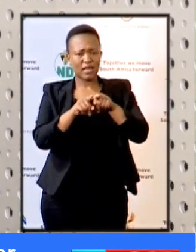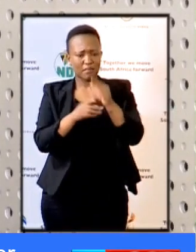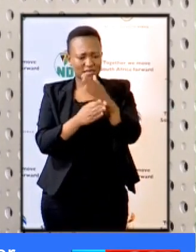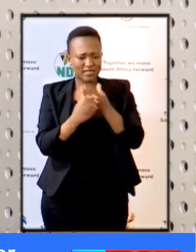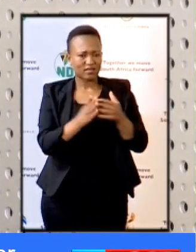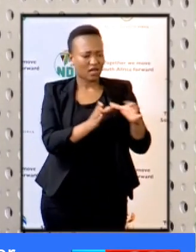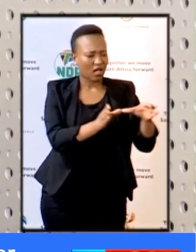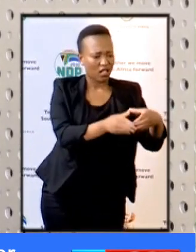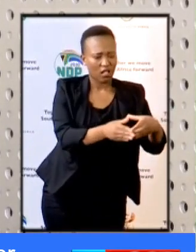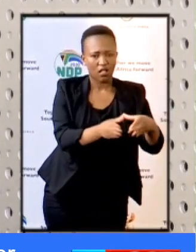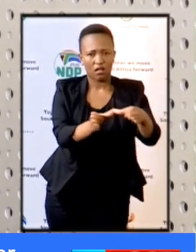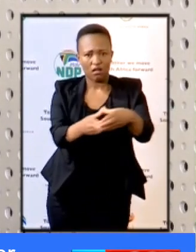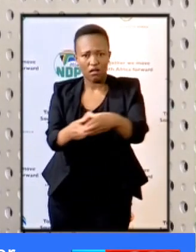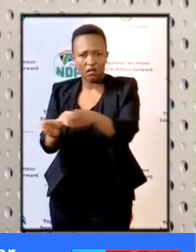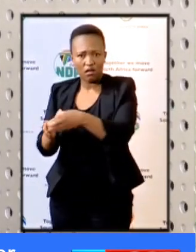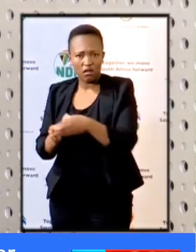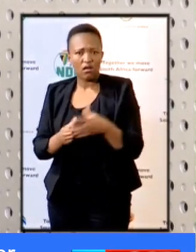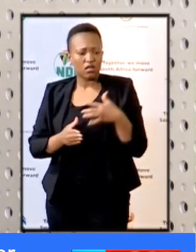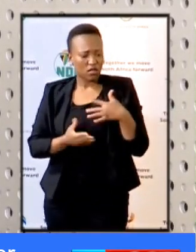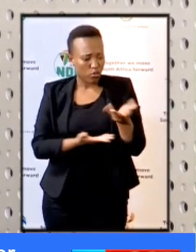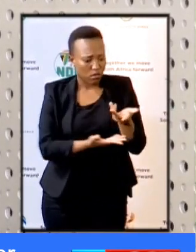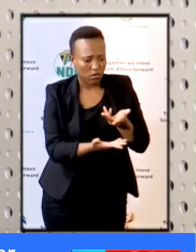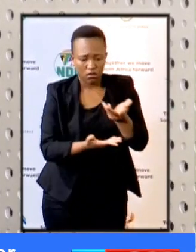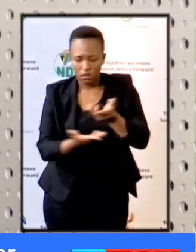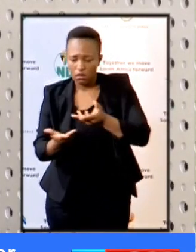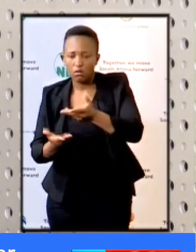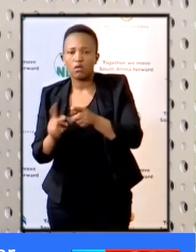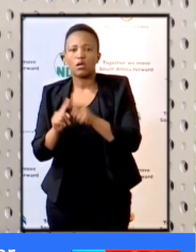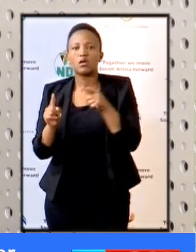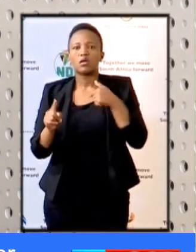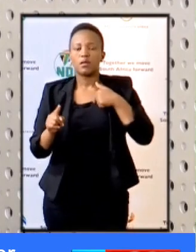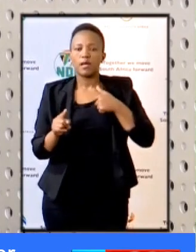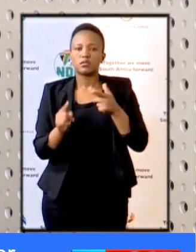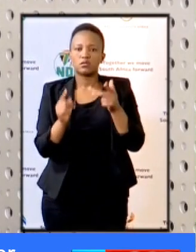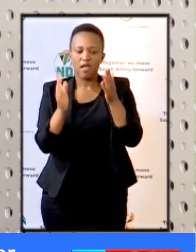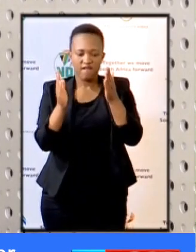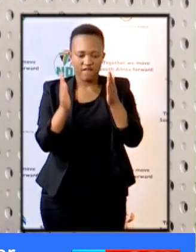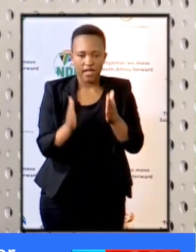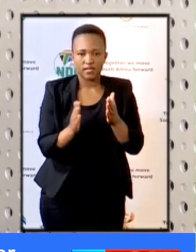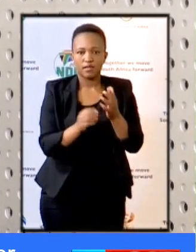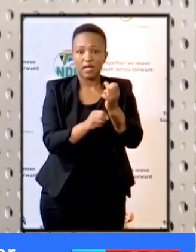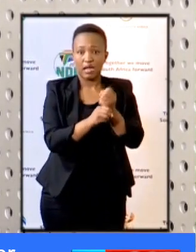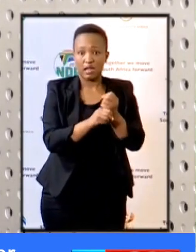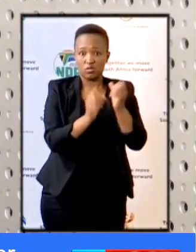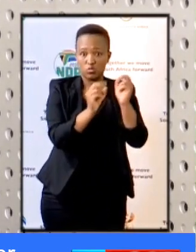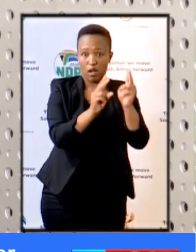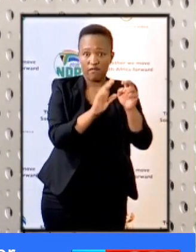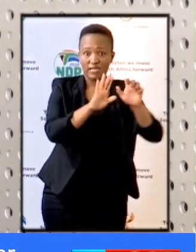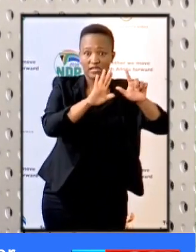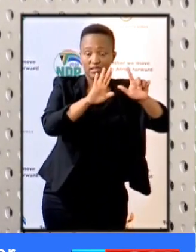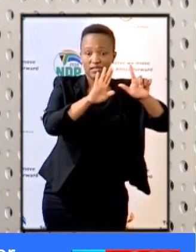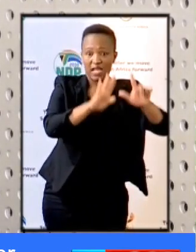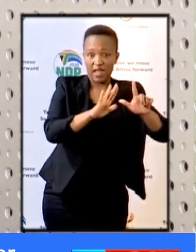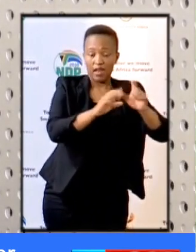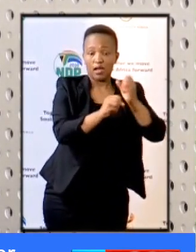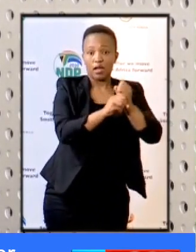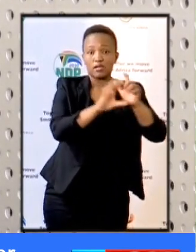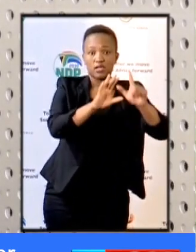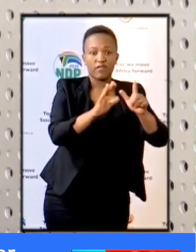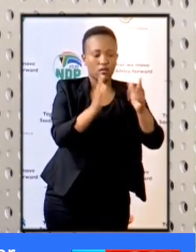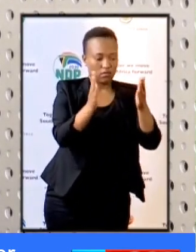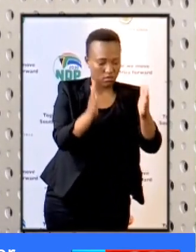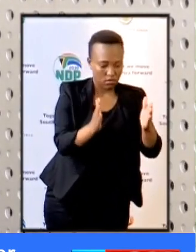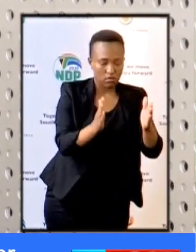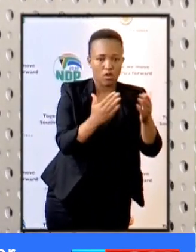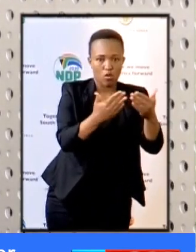have spoken to, that we must adopt a phased approach. So again, Minister